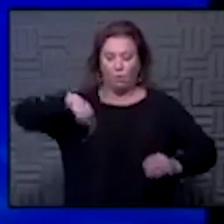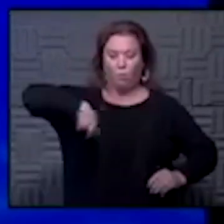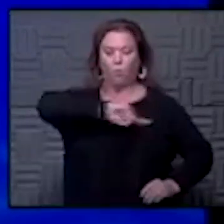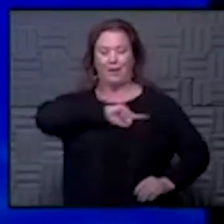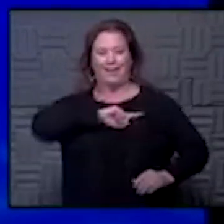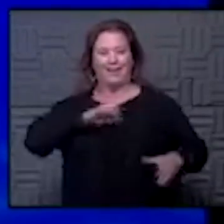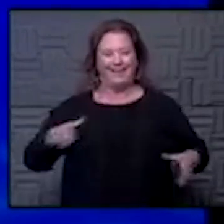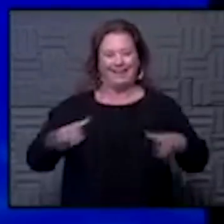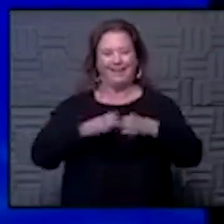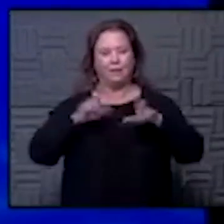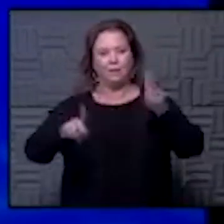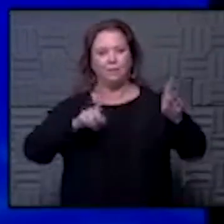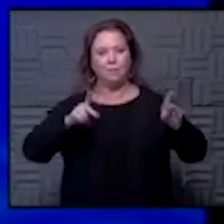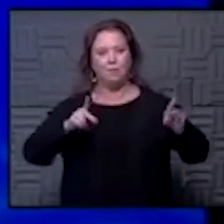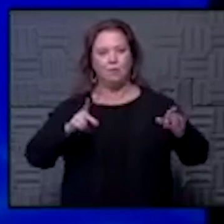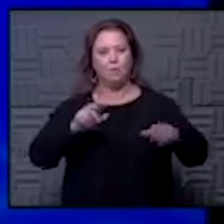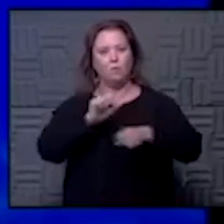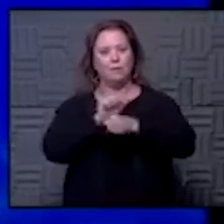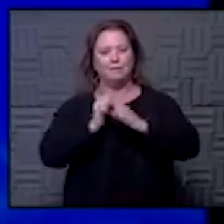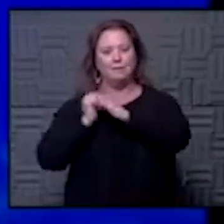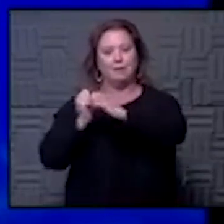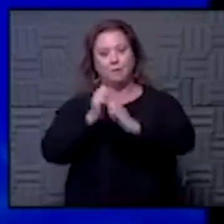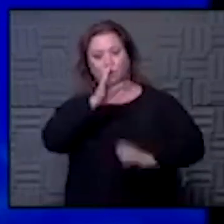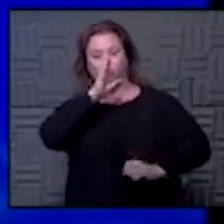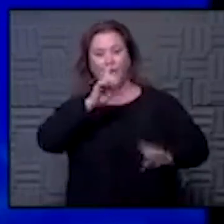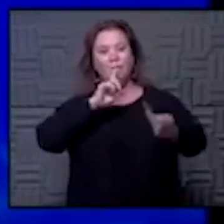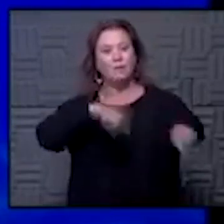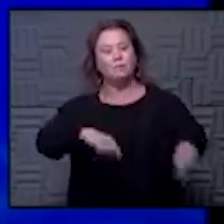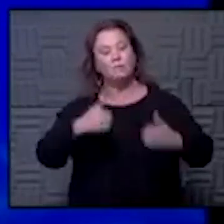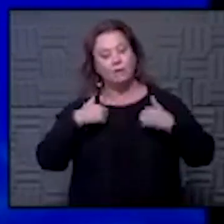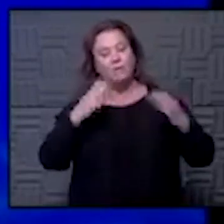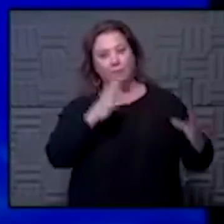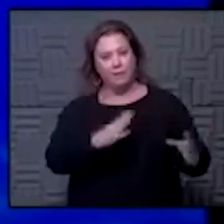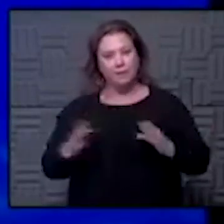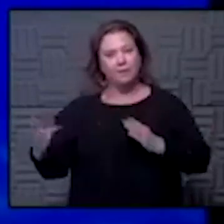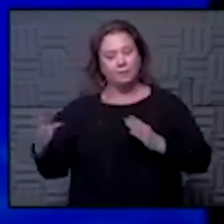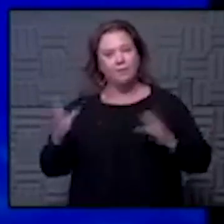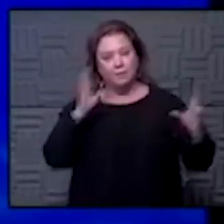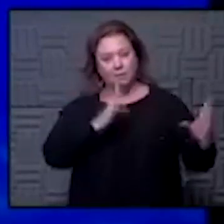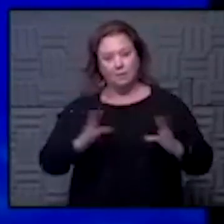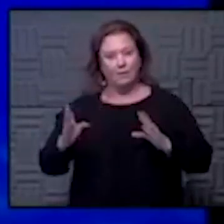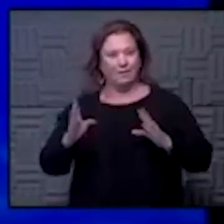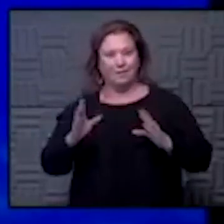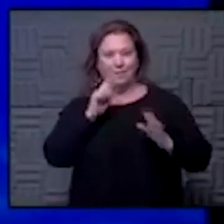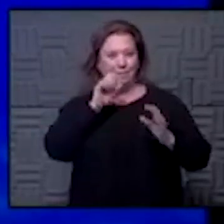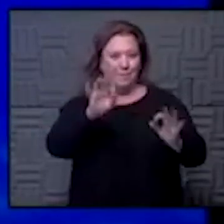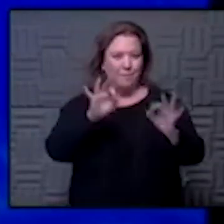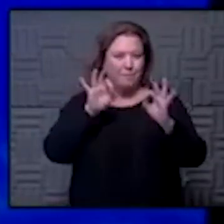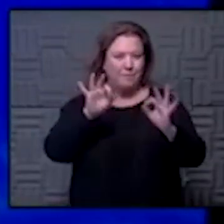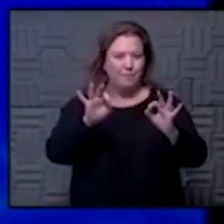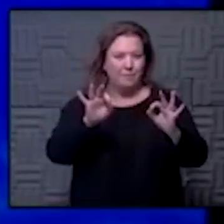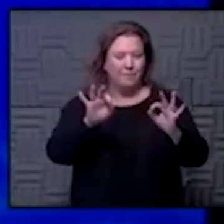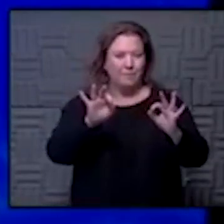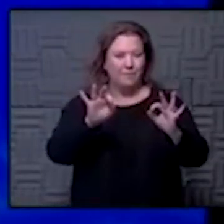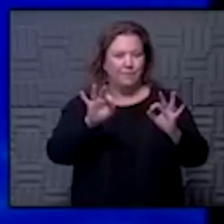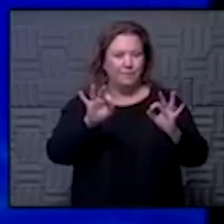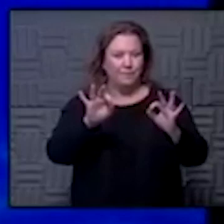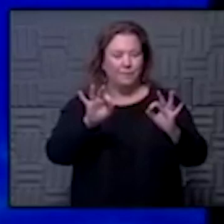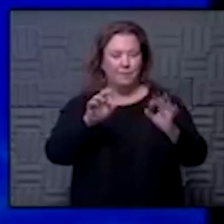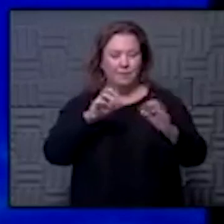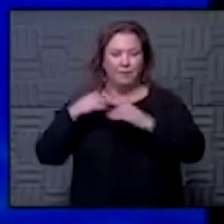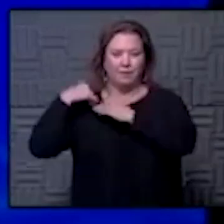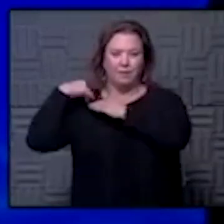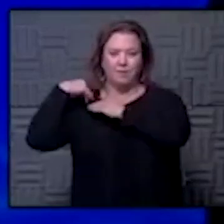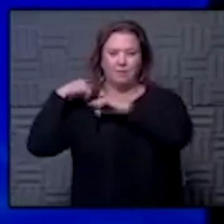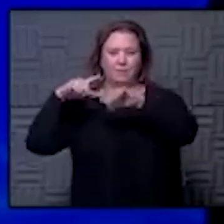We are in this together. So the direct answer to your question is we have plans. Those plans are imperfect at best. They rely on a pool of